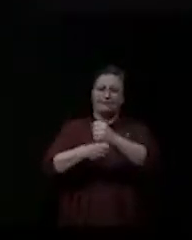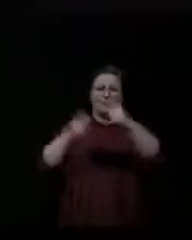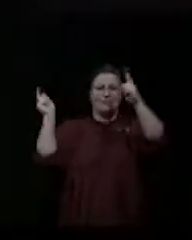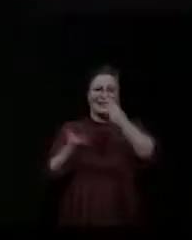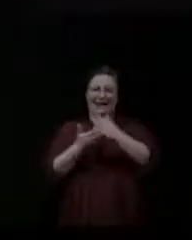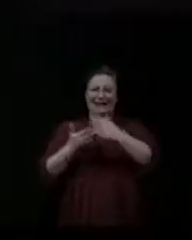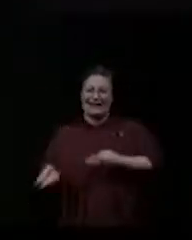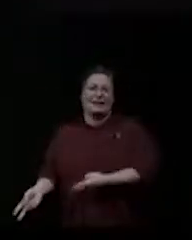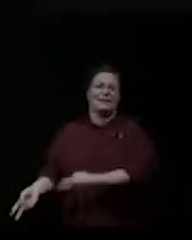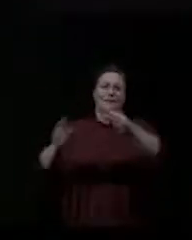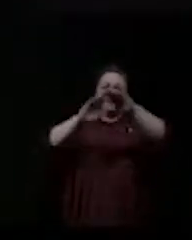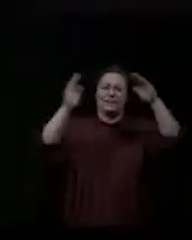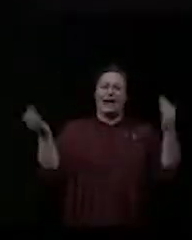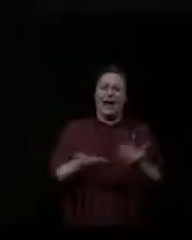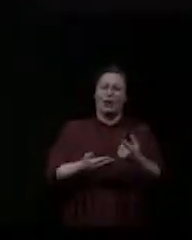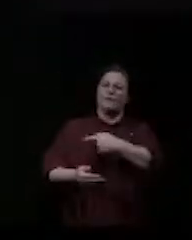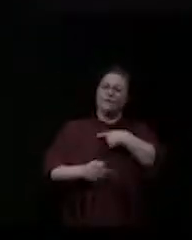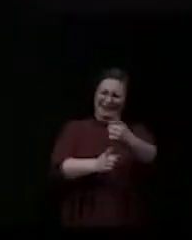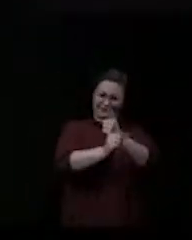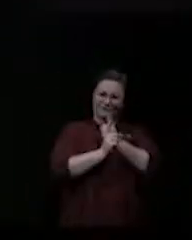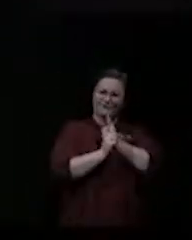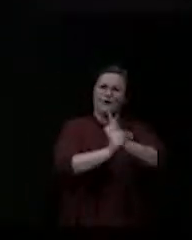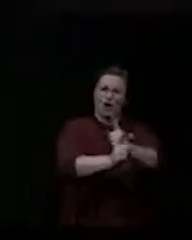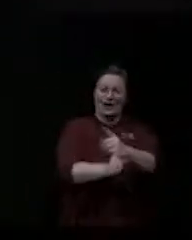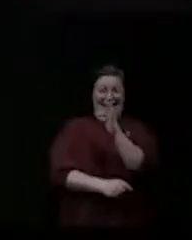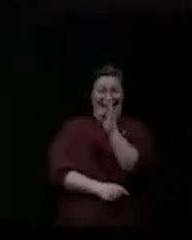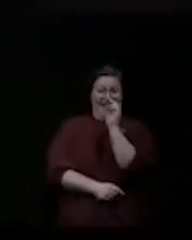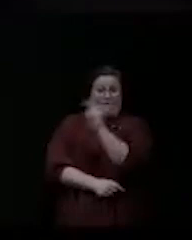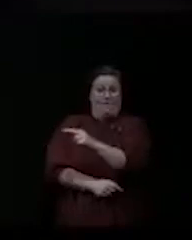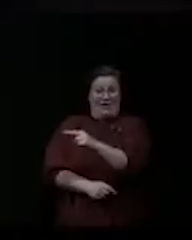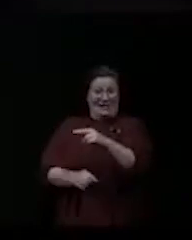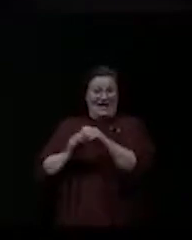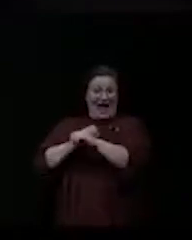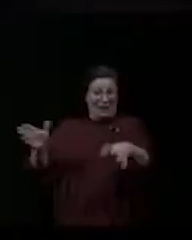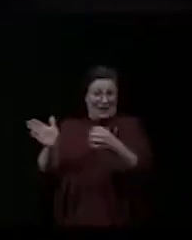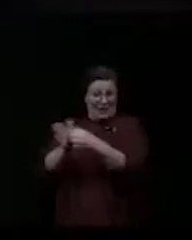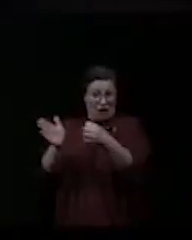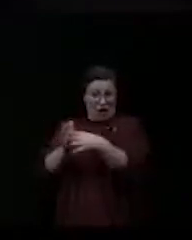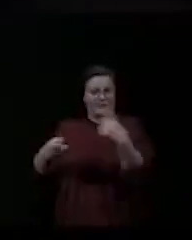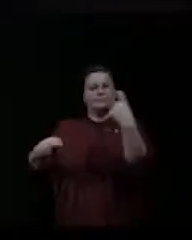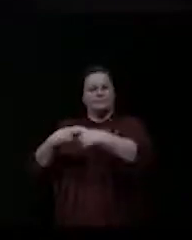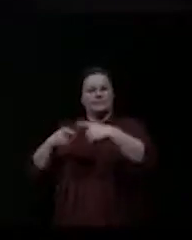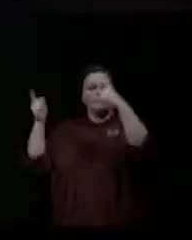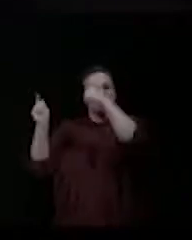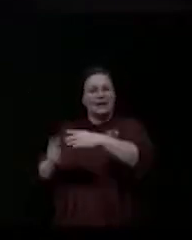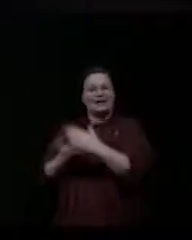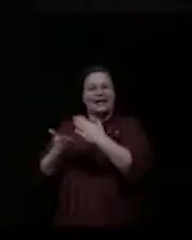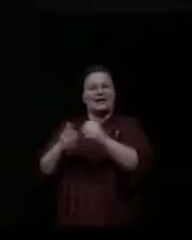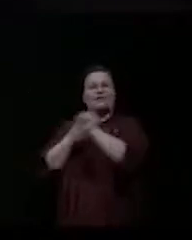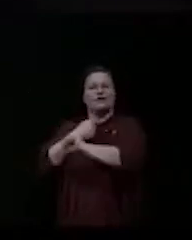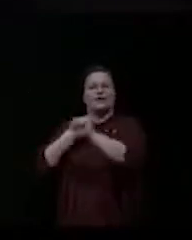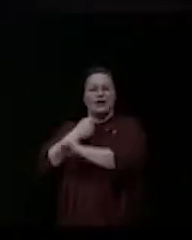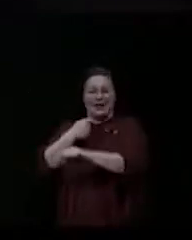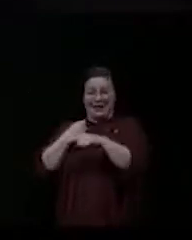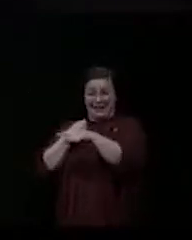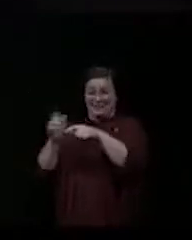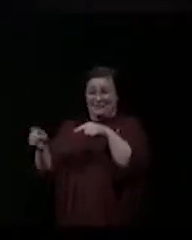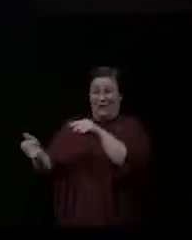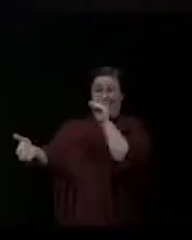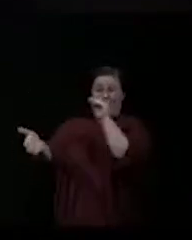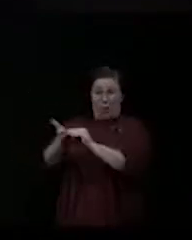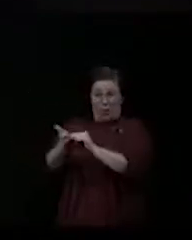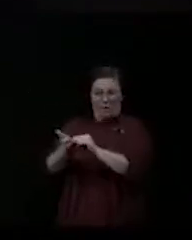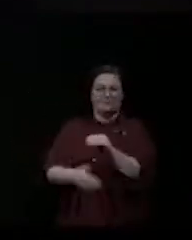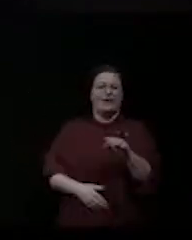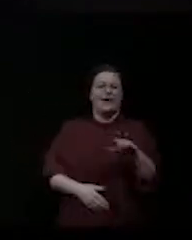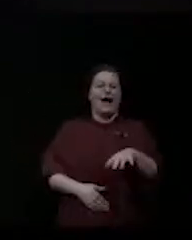rights and act in accordance with the UN Declaration on Human Rights Defenders, which says that